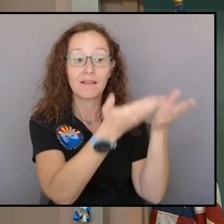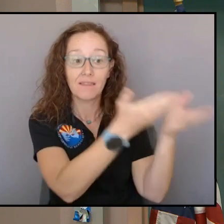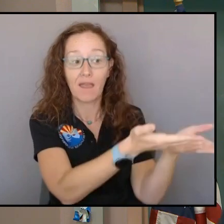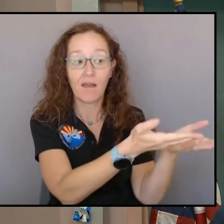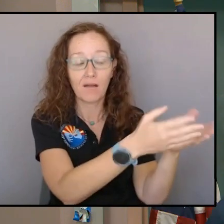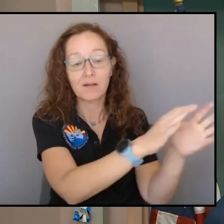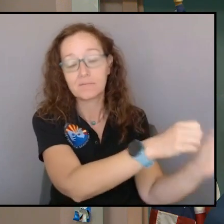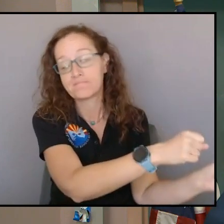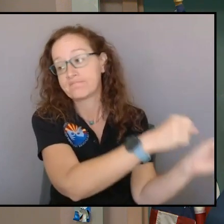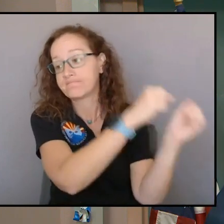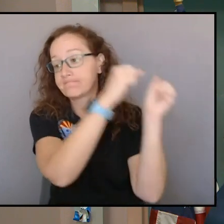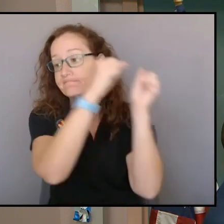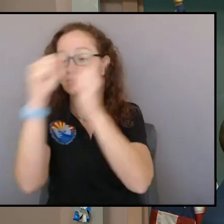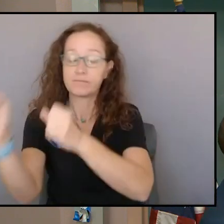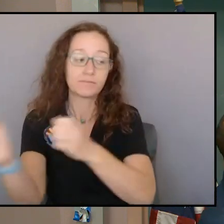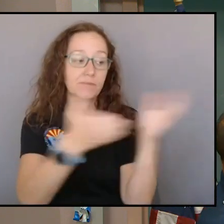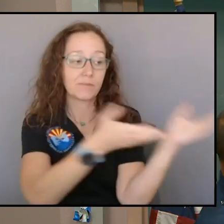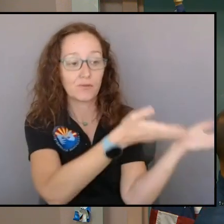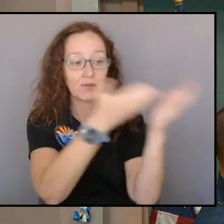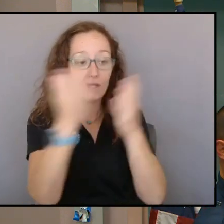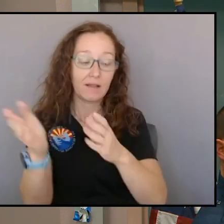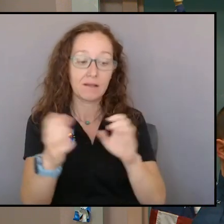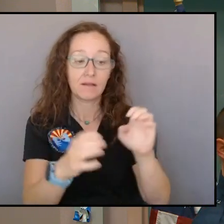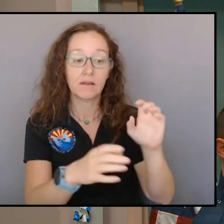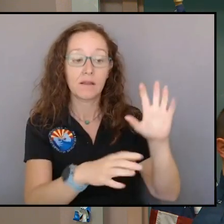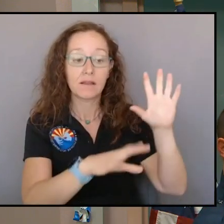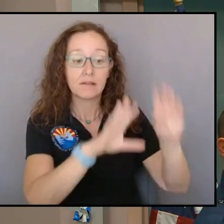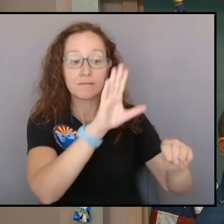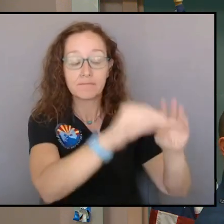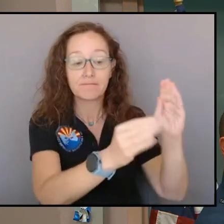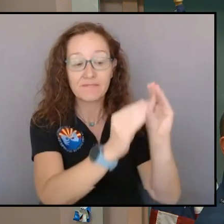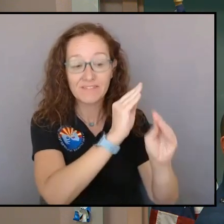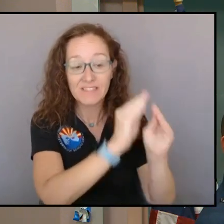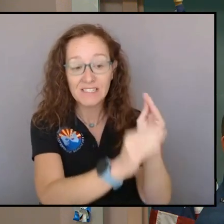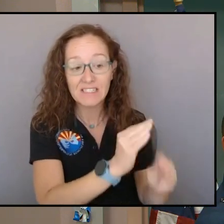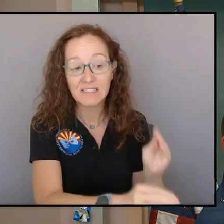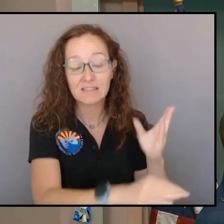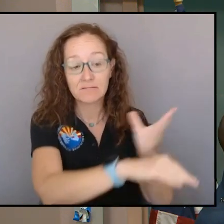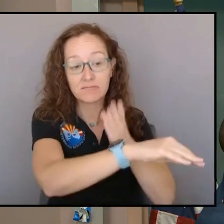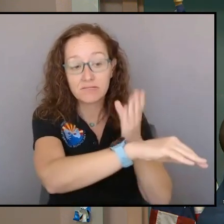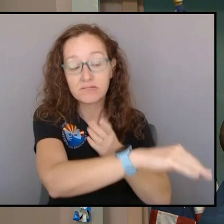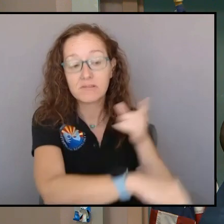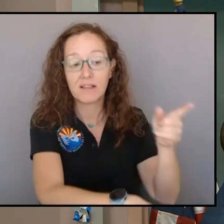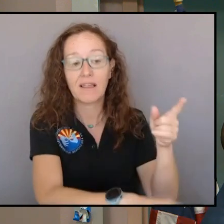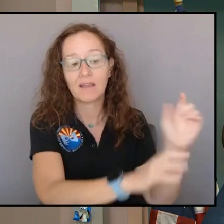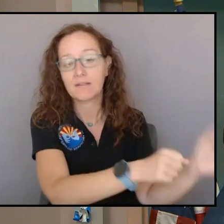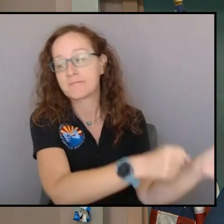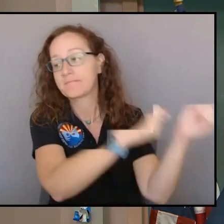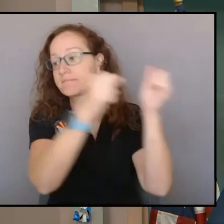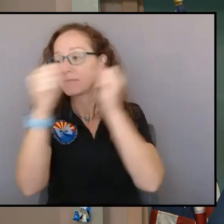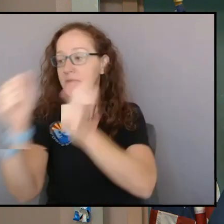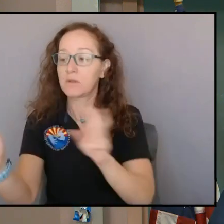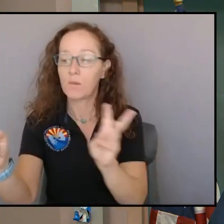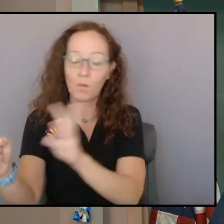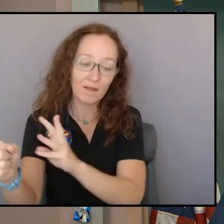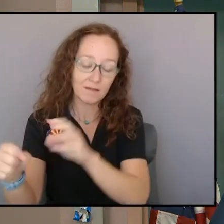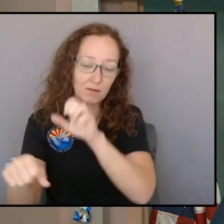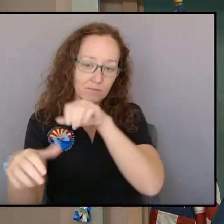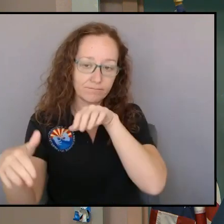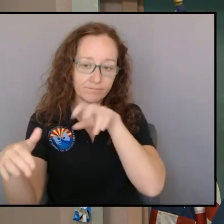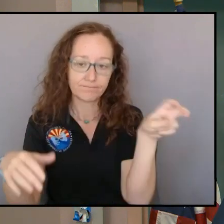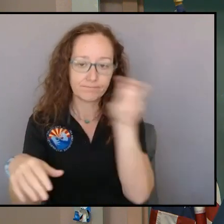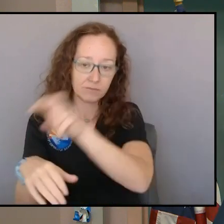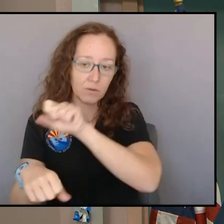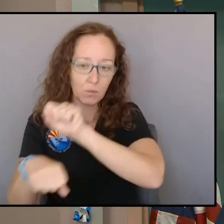in from the east side and shifting them over into the western side up in the San Geronimo